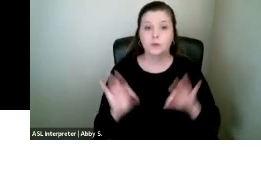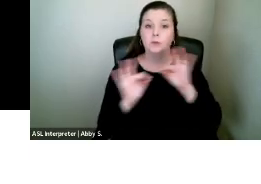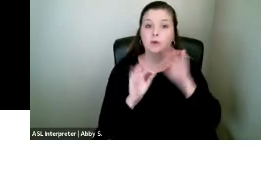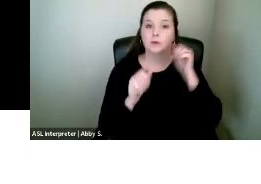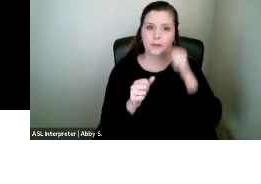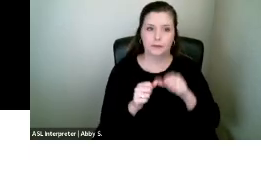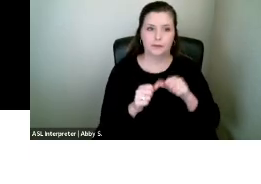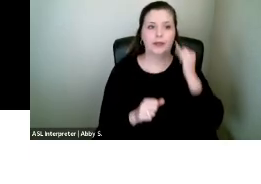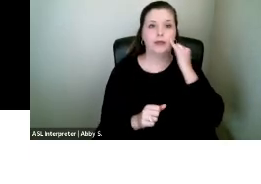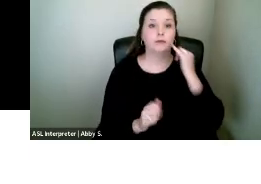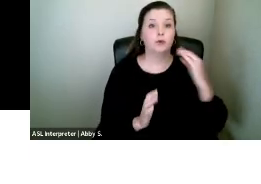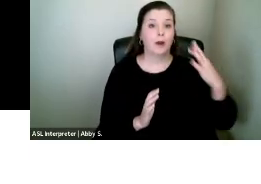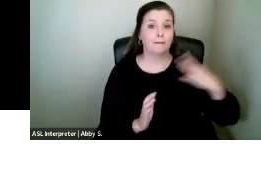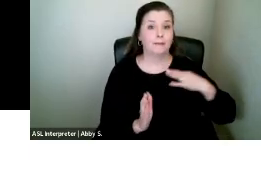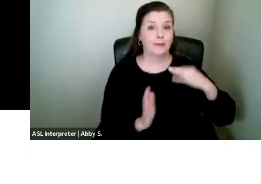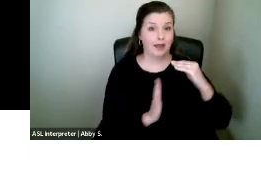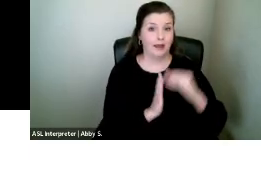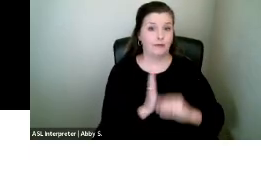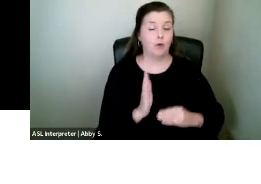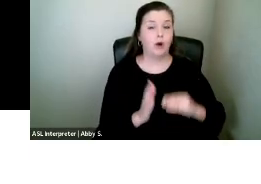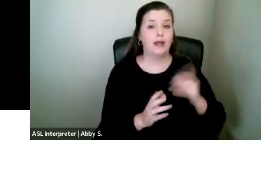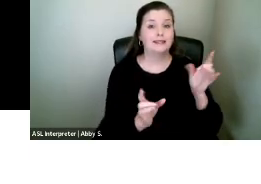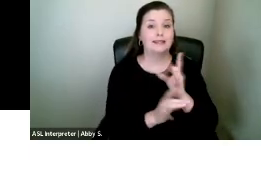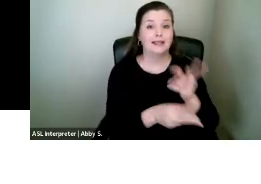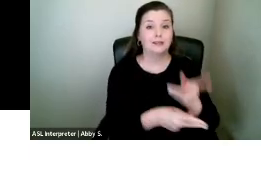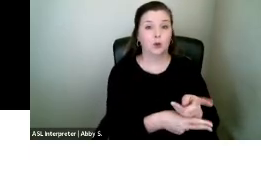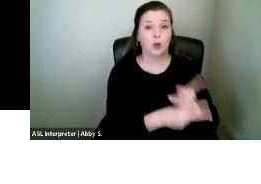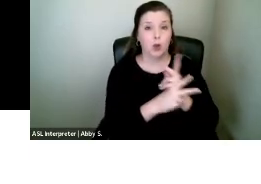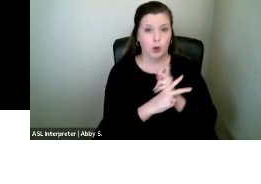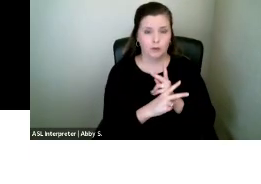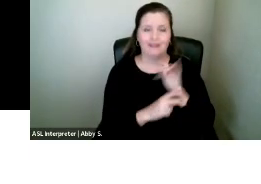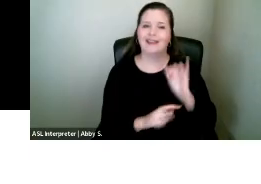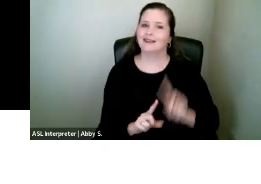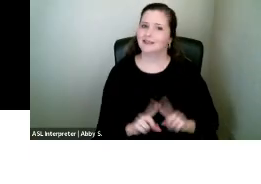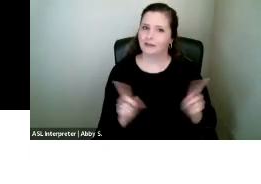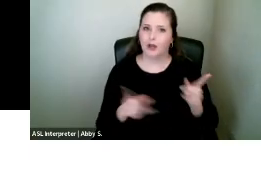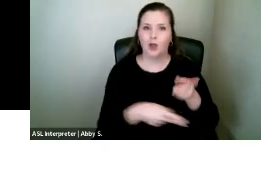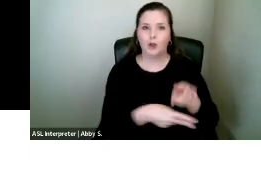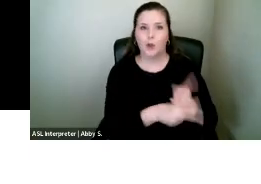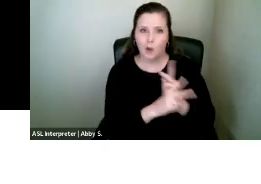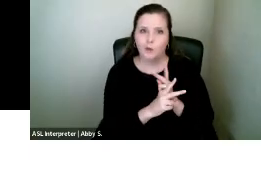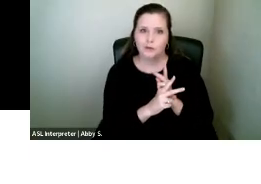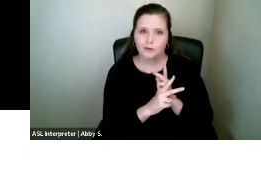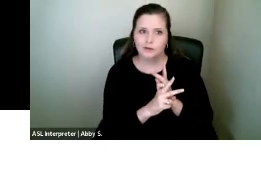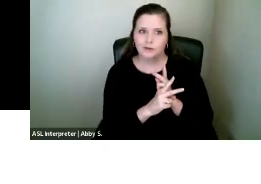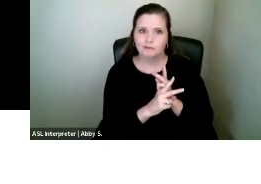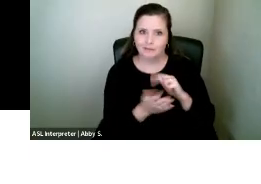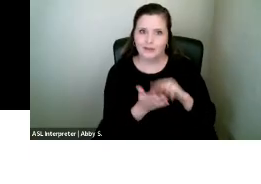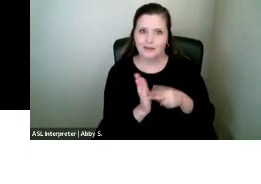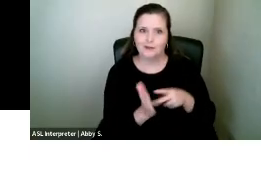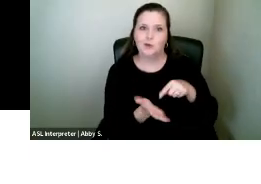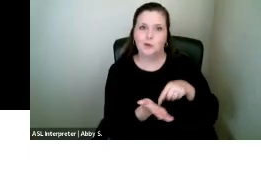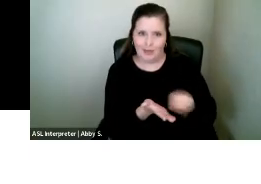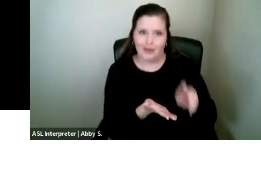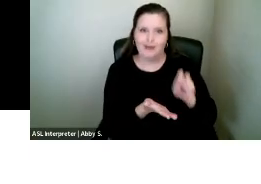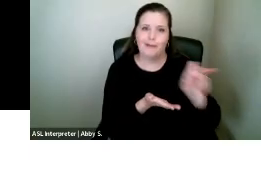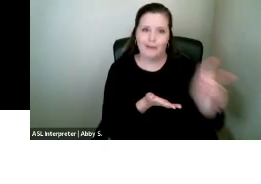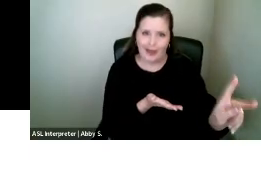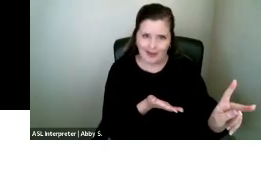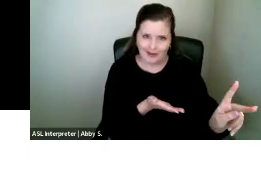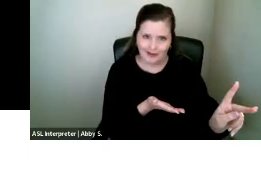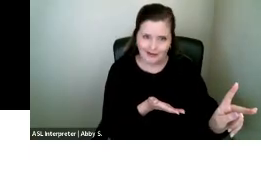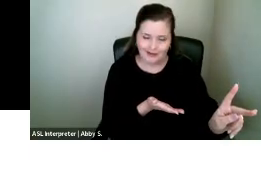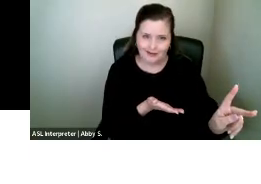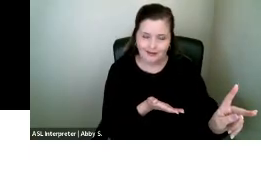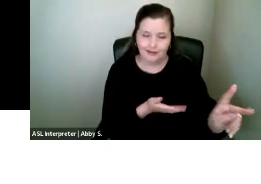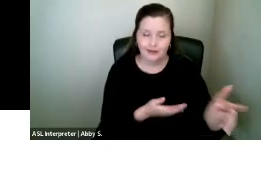loans, those are different. Loans are just that. Loans have to be paid back. Loans are